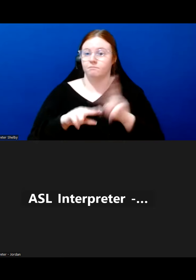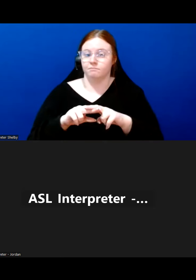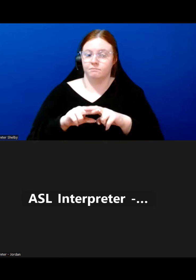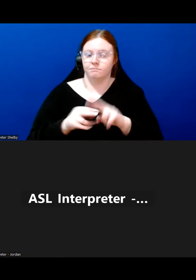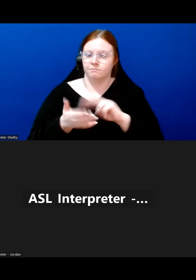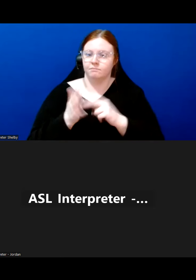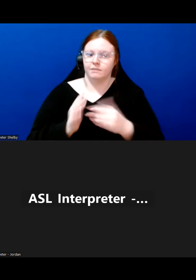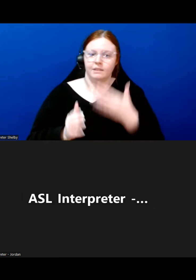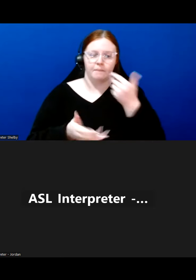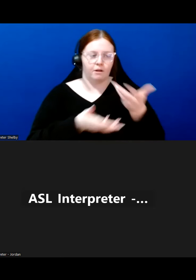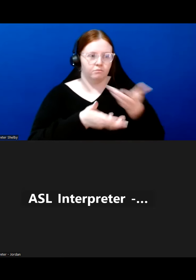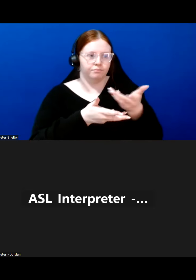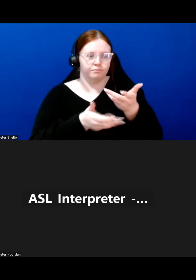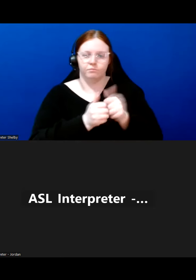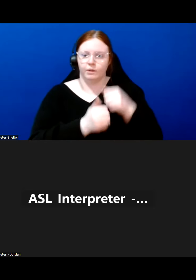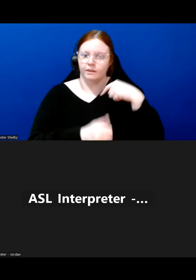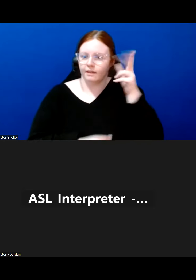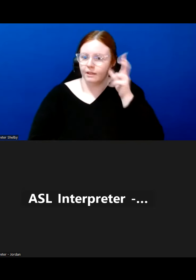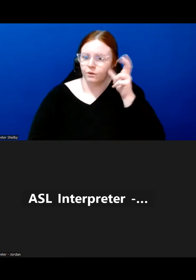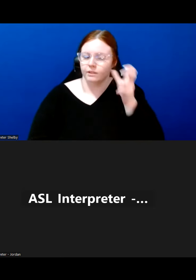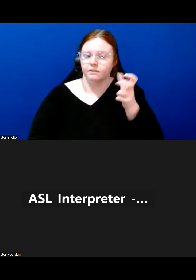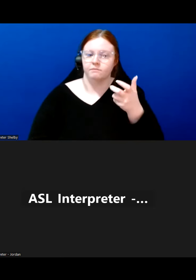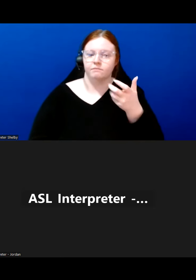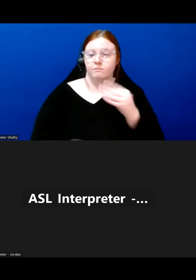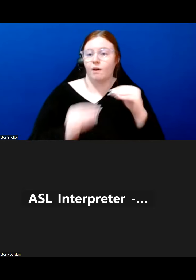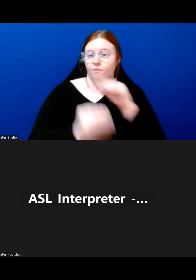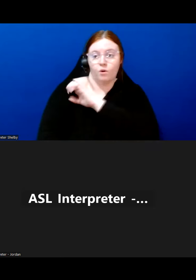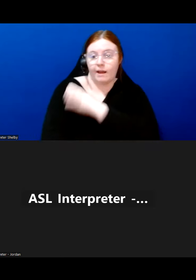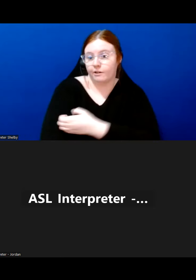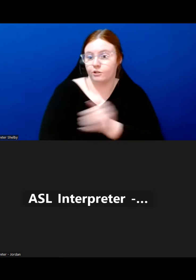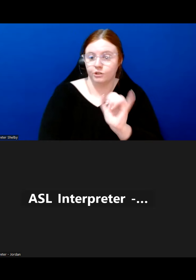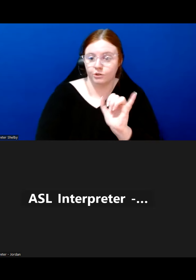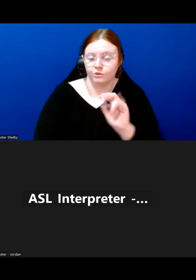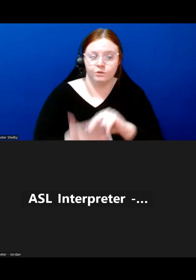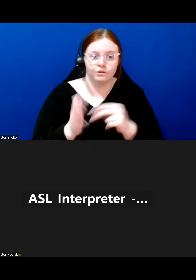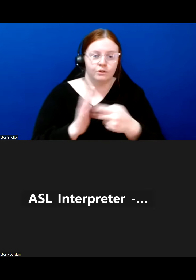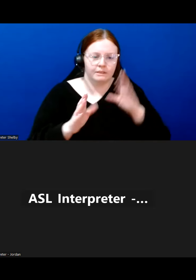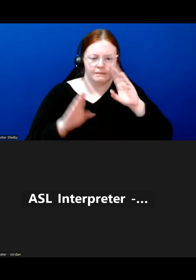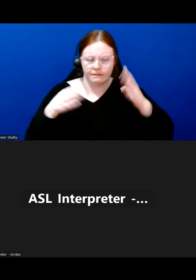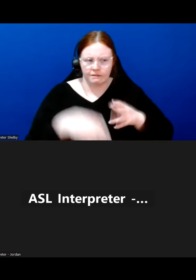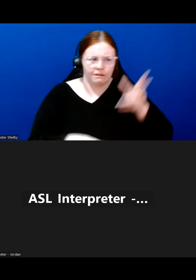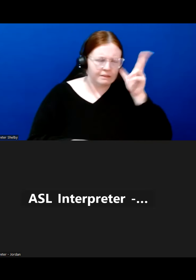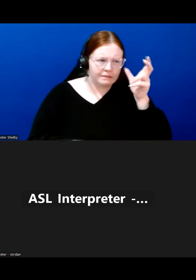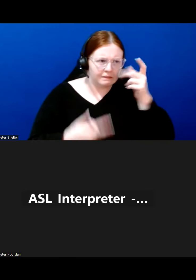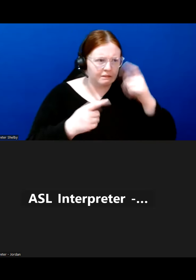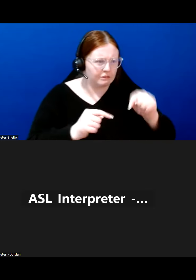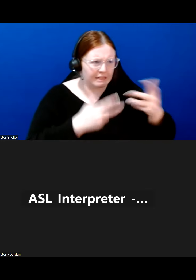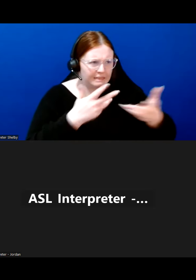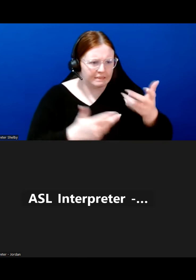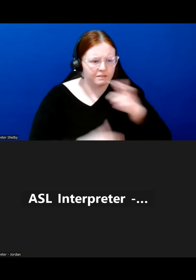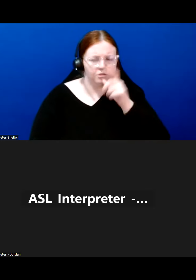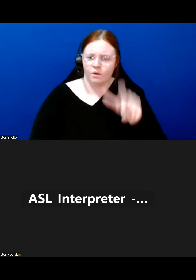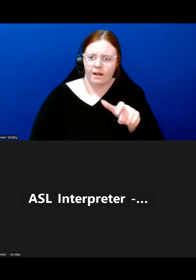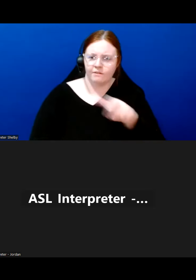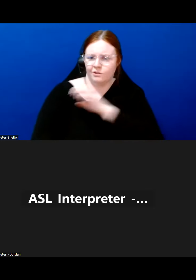hearing, and you have more energy. You don't have to think so well about hearing if you are hearing at your absolute best. There's